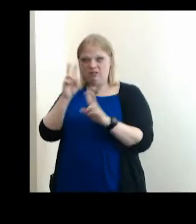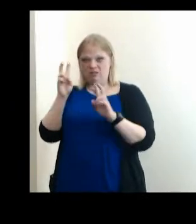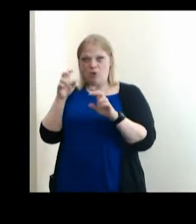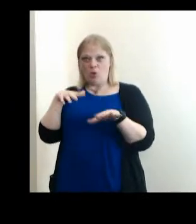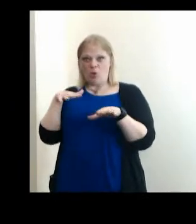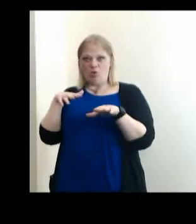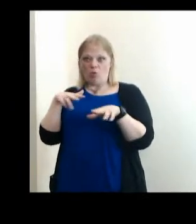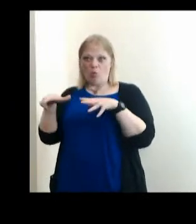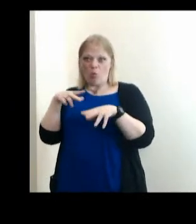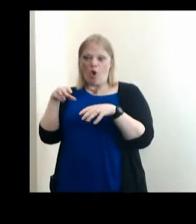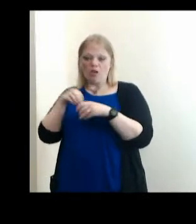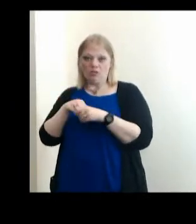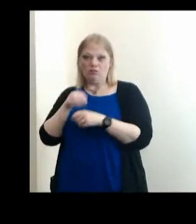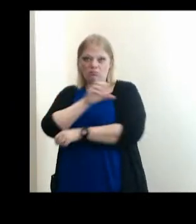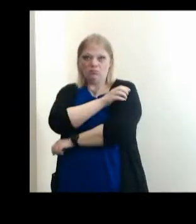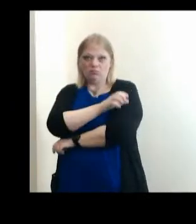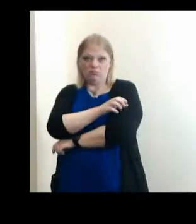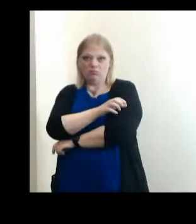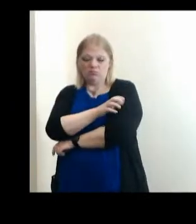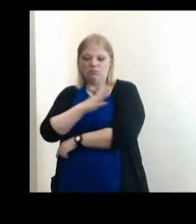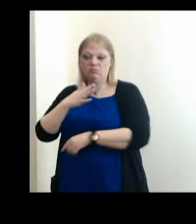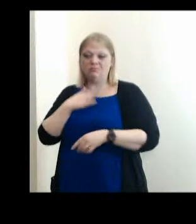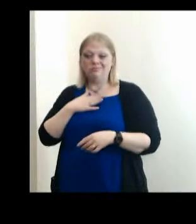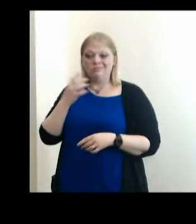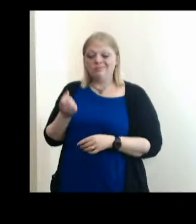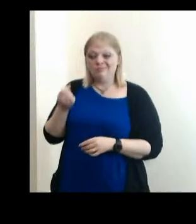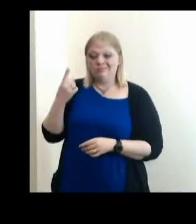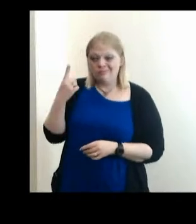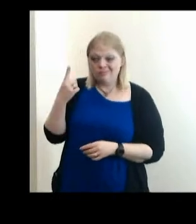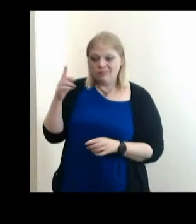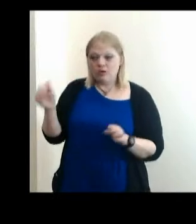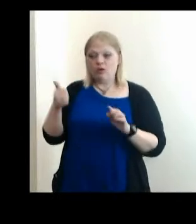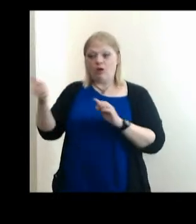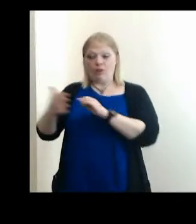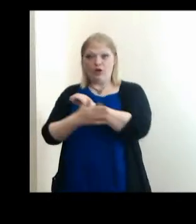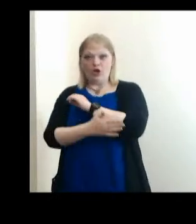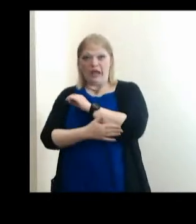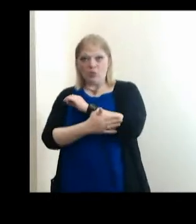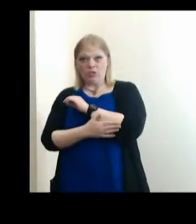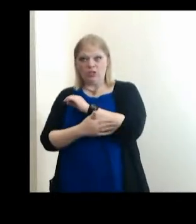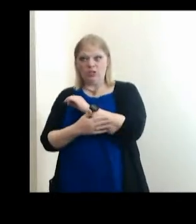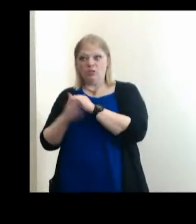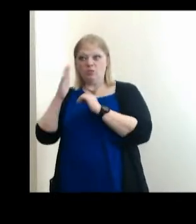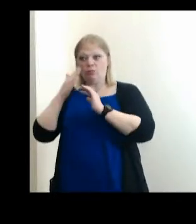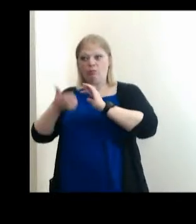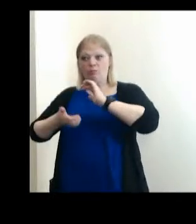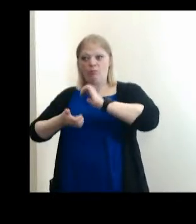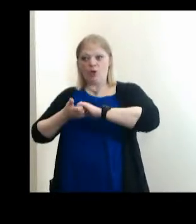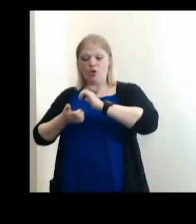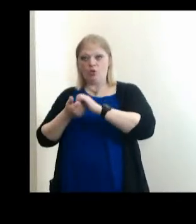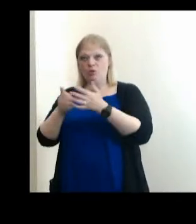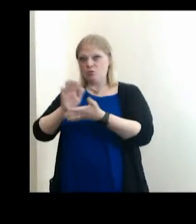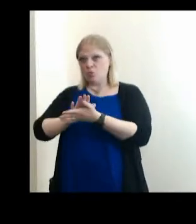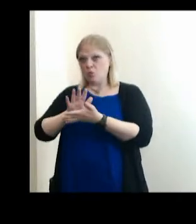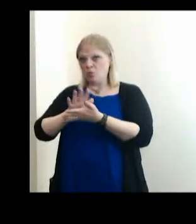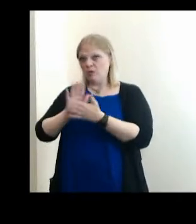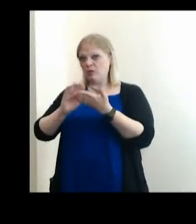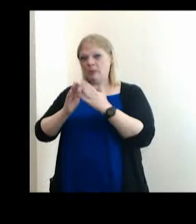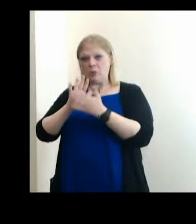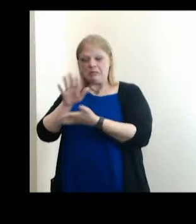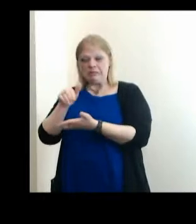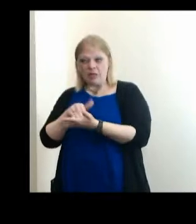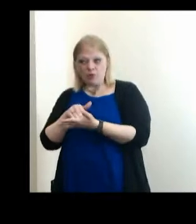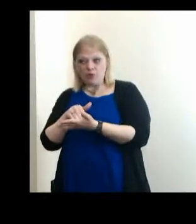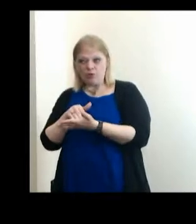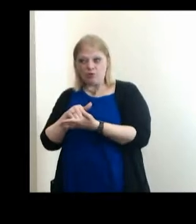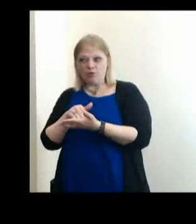clinics. And it's my understanding that other counties are now going to be partnering with schools and community centers to kind